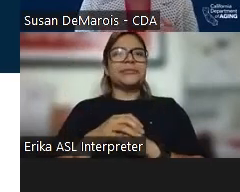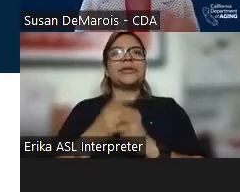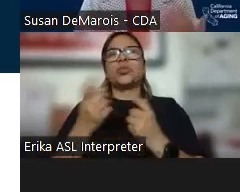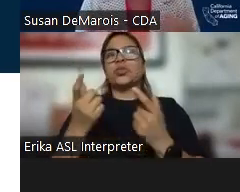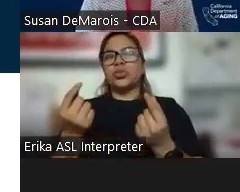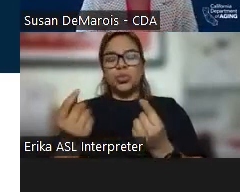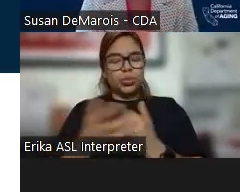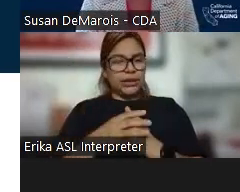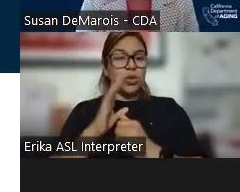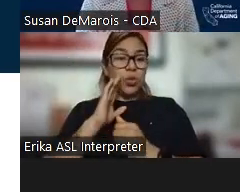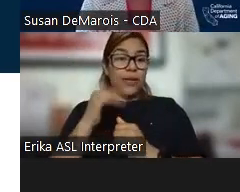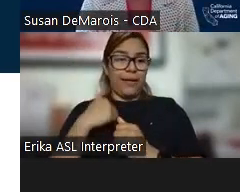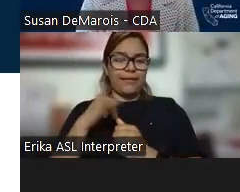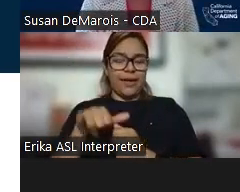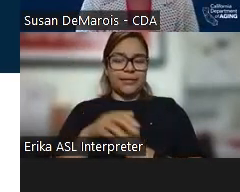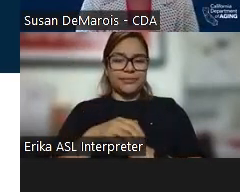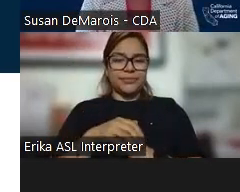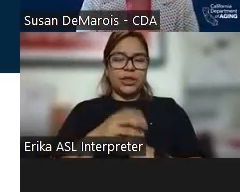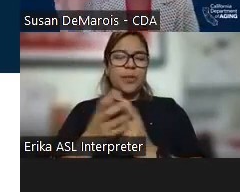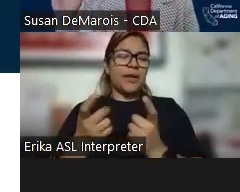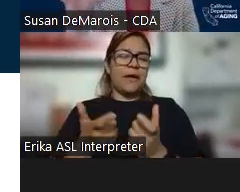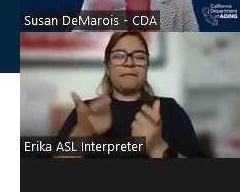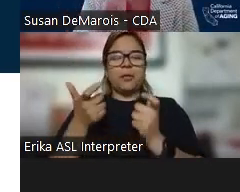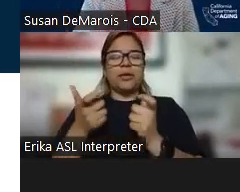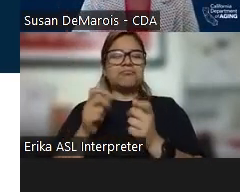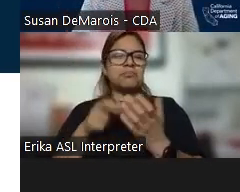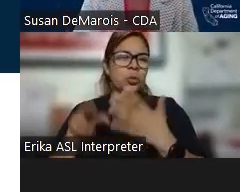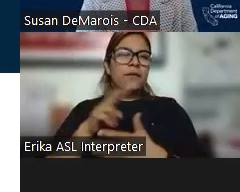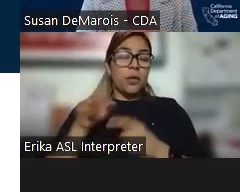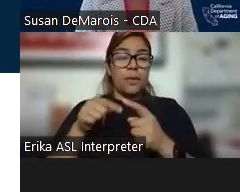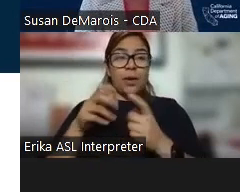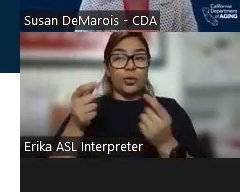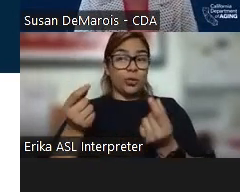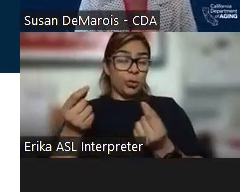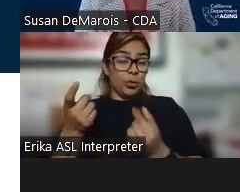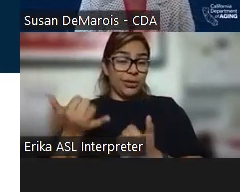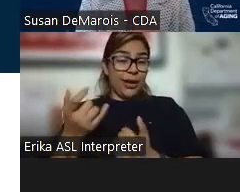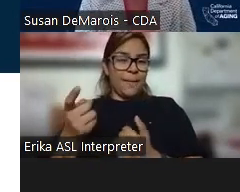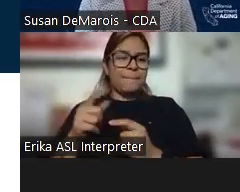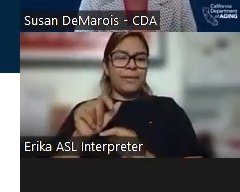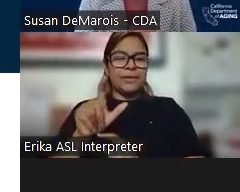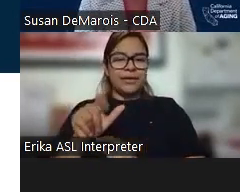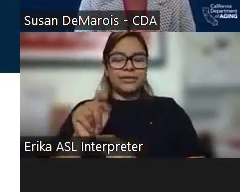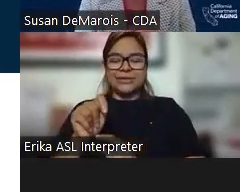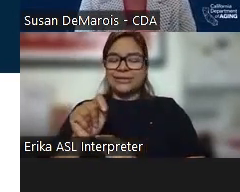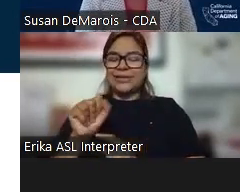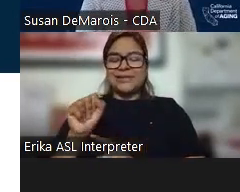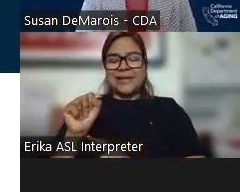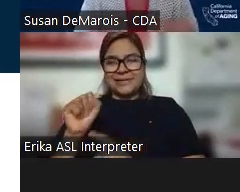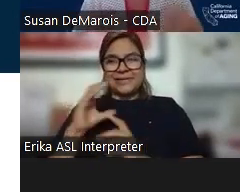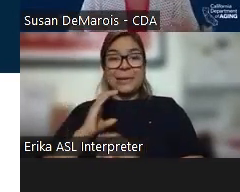topics. So you'll be able to get a quick overview of where things are in those key bucket areas from the LTSS